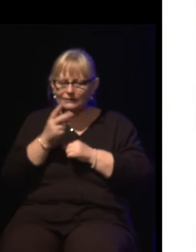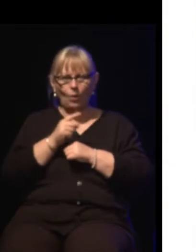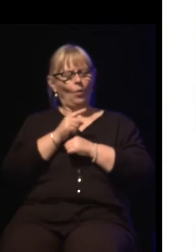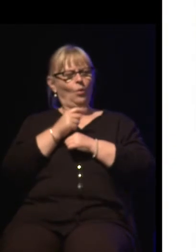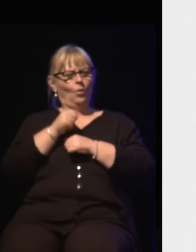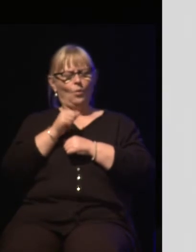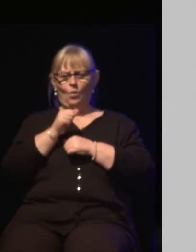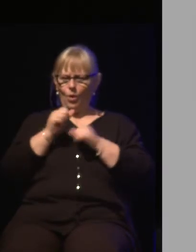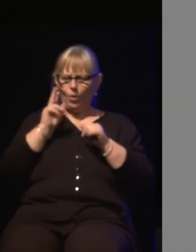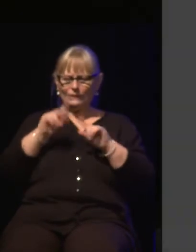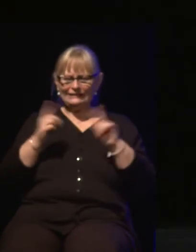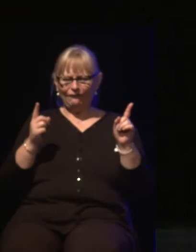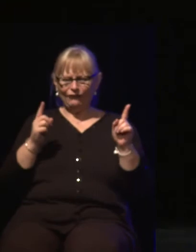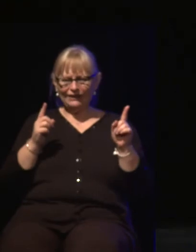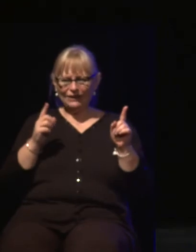it and framed it differently.